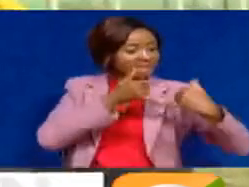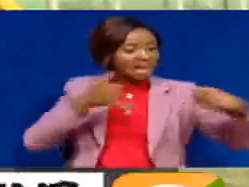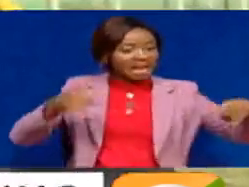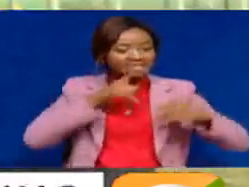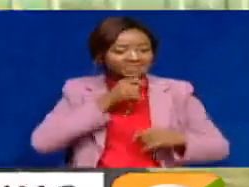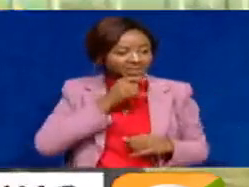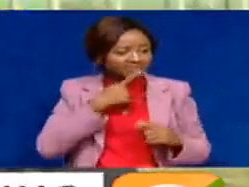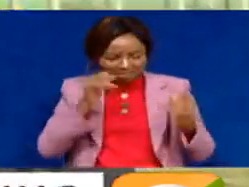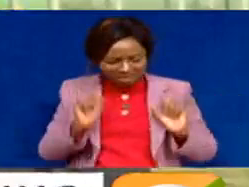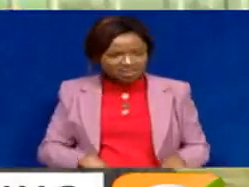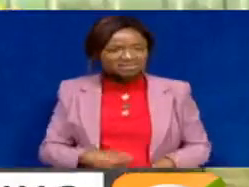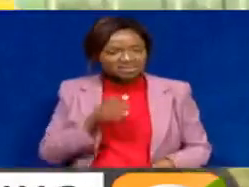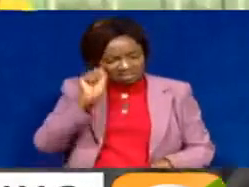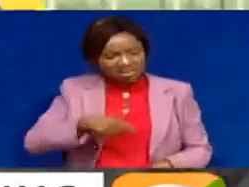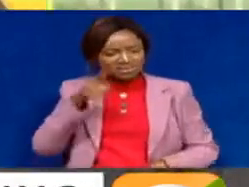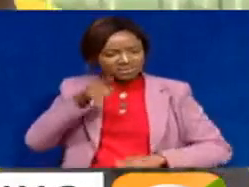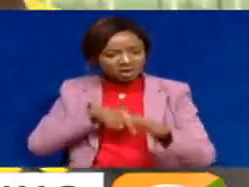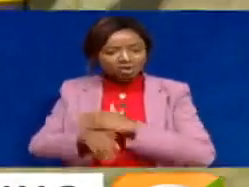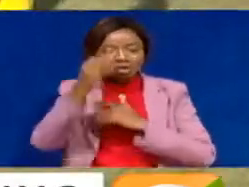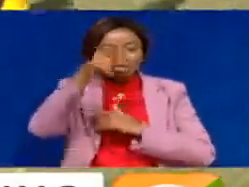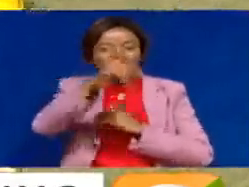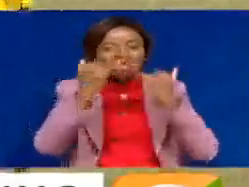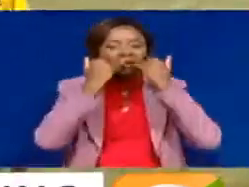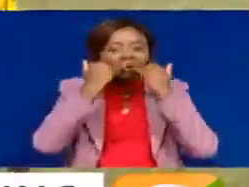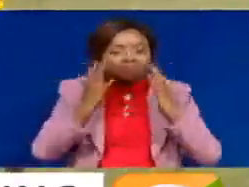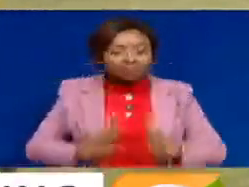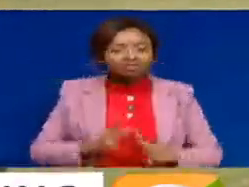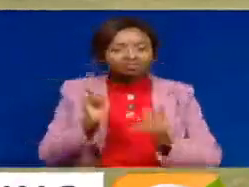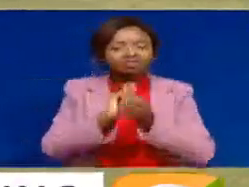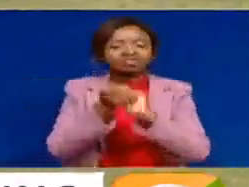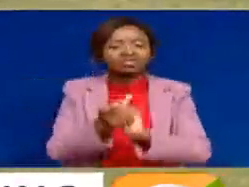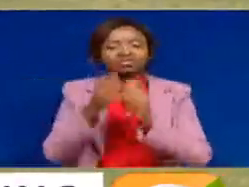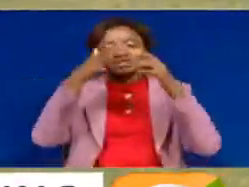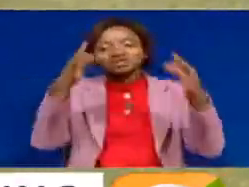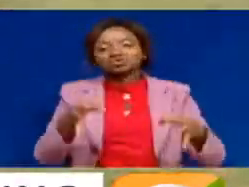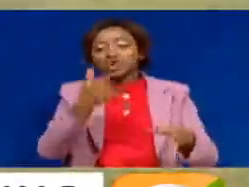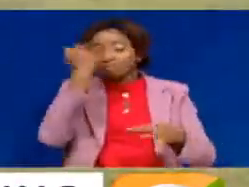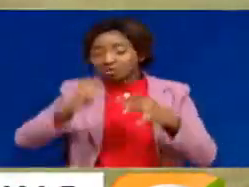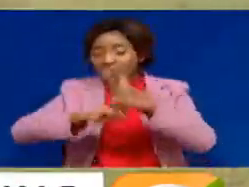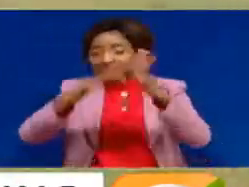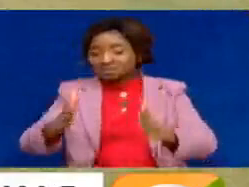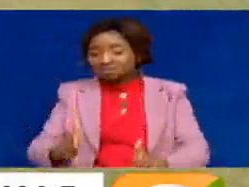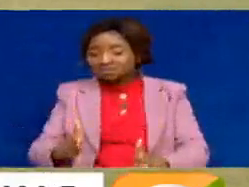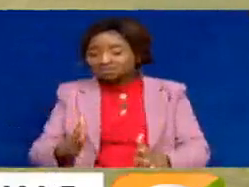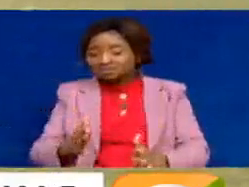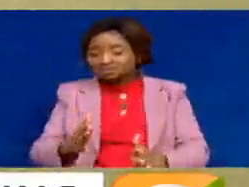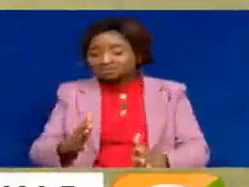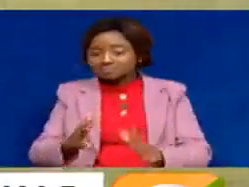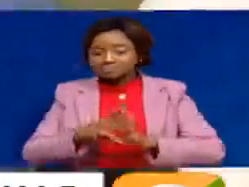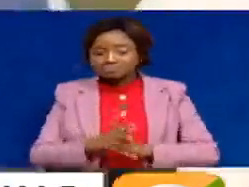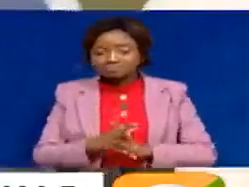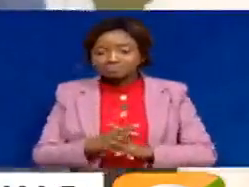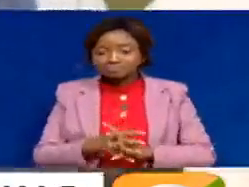goal. He agreed it's a goal. Why is he changing the decision and then? Because of fans. Yeah? Most